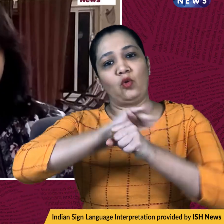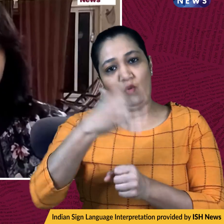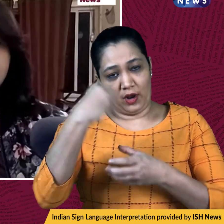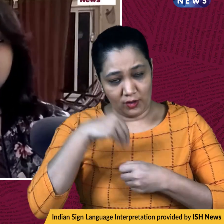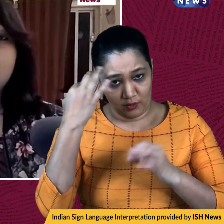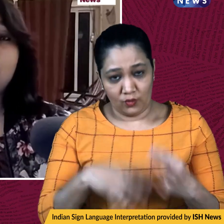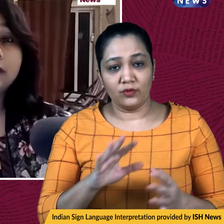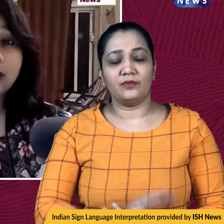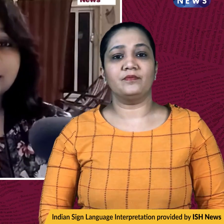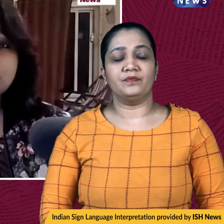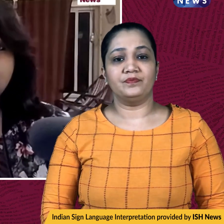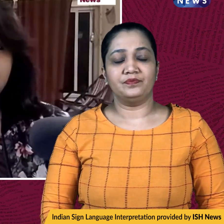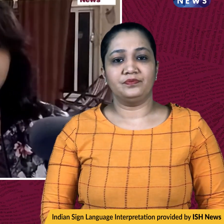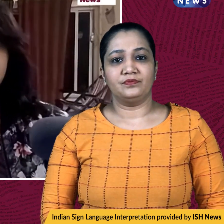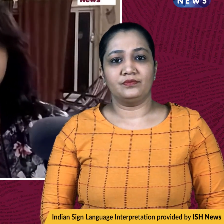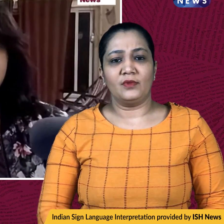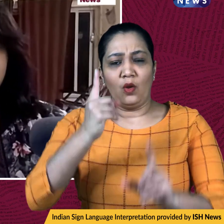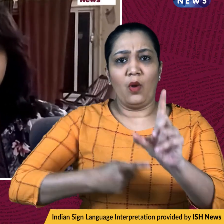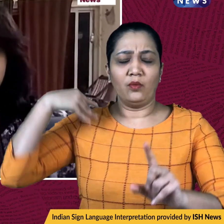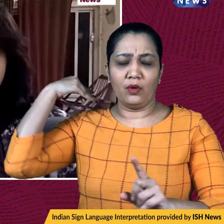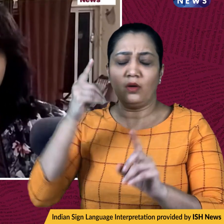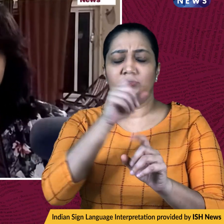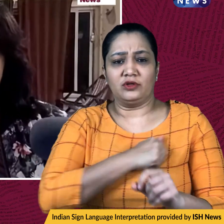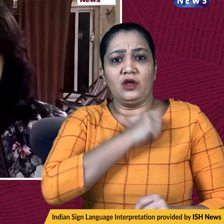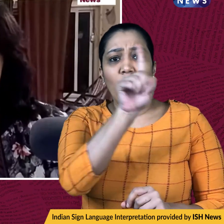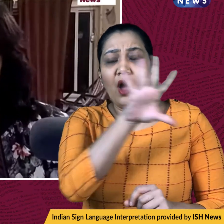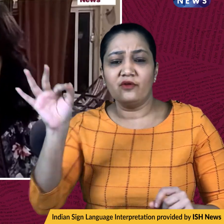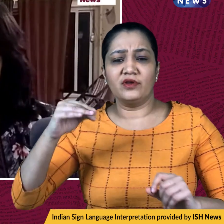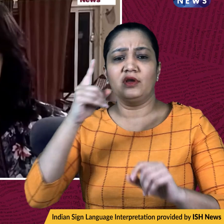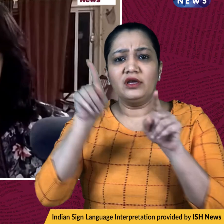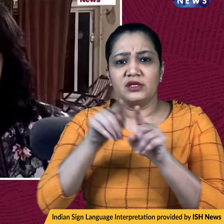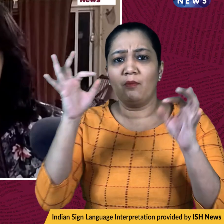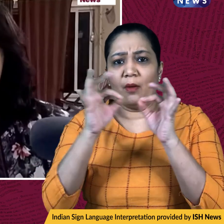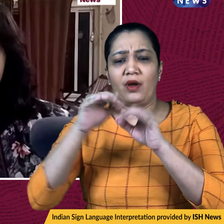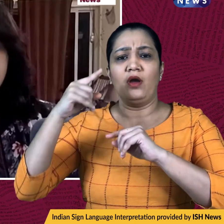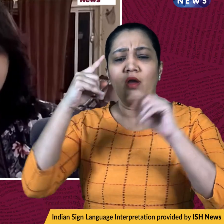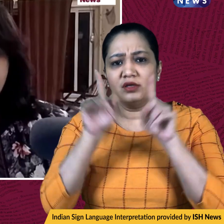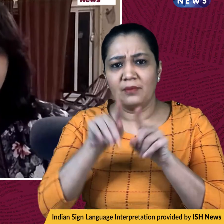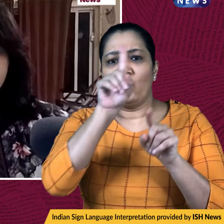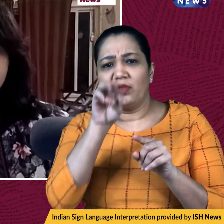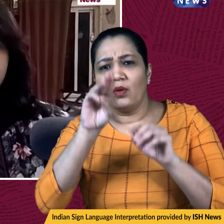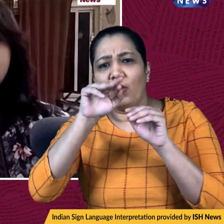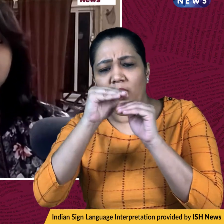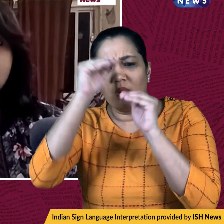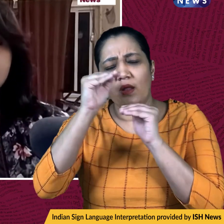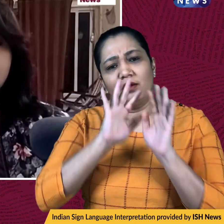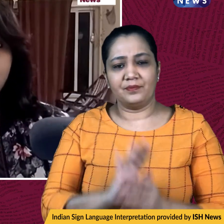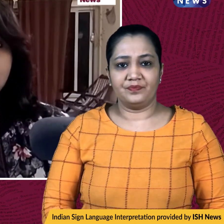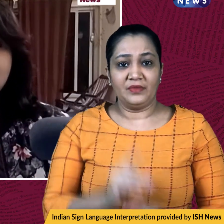last 24 hours. Over the last 1 week, we've seen similar numbers being reported from Mumbai. Delhi has